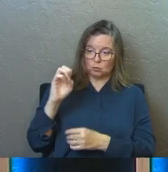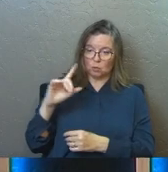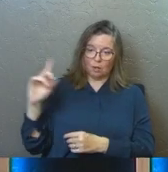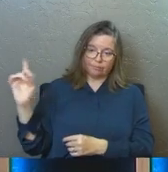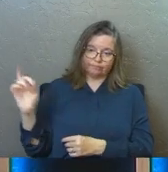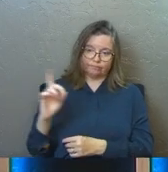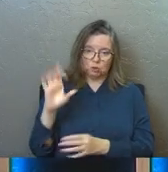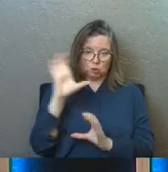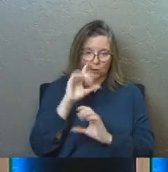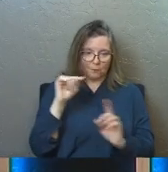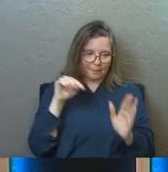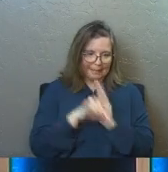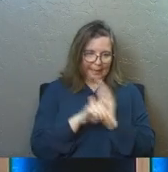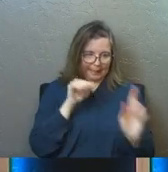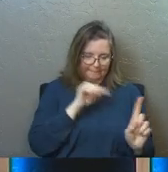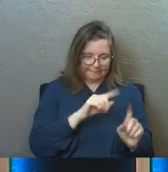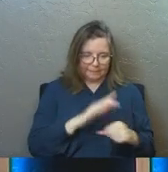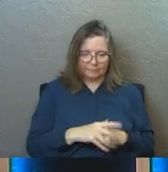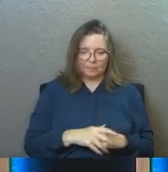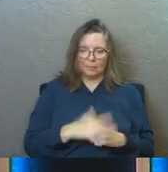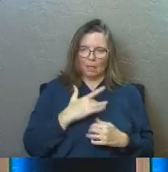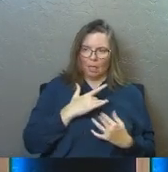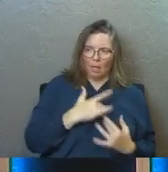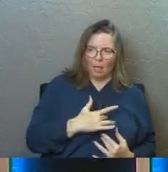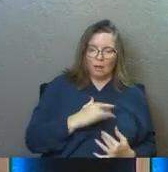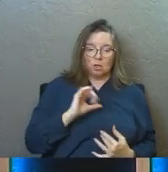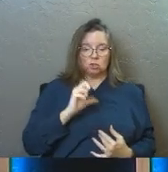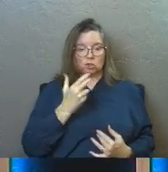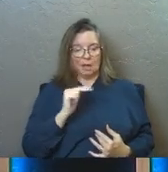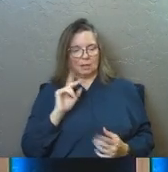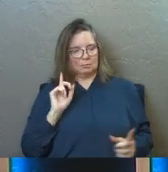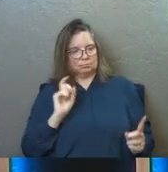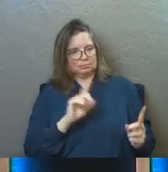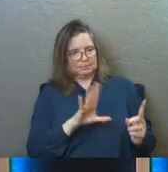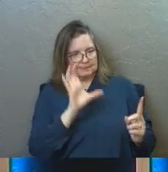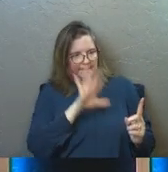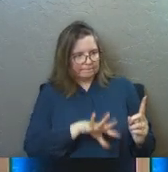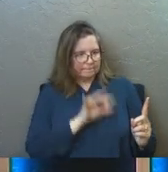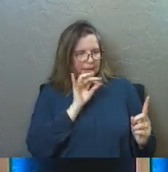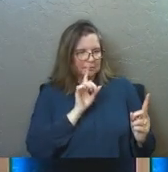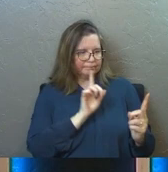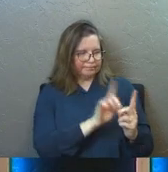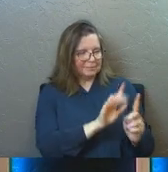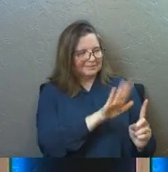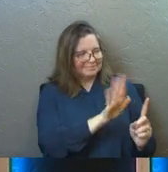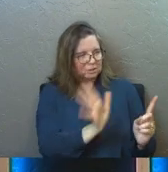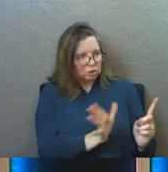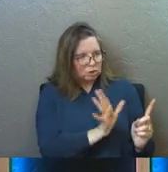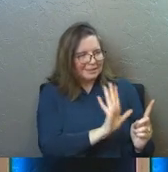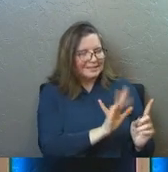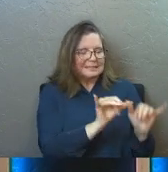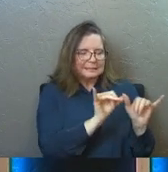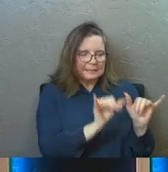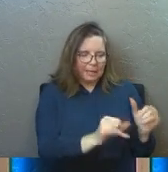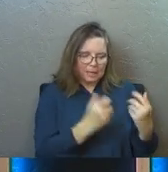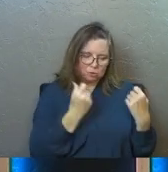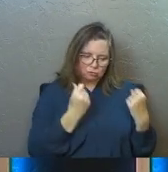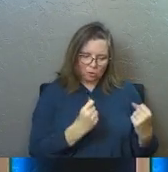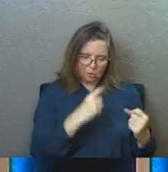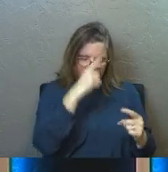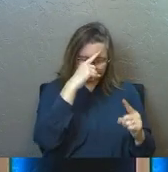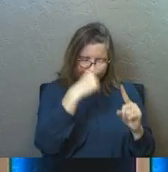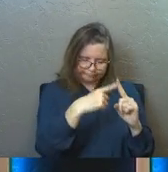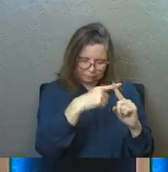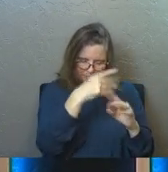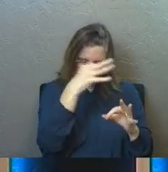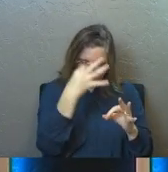way to Ziph to search for him and kill him. Jonathan went to find David, and check this out, and encouraged him to stay strong in